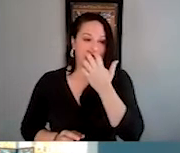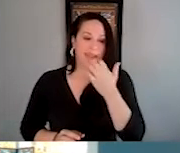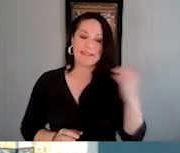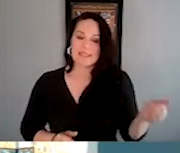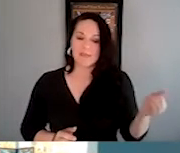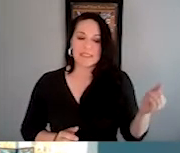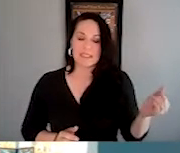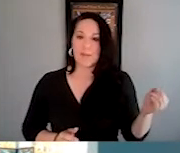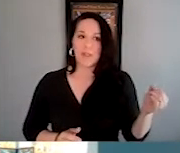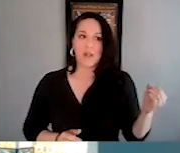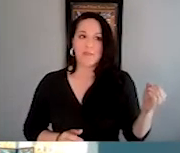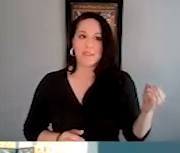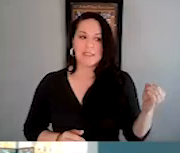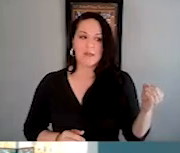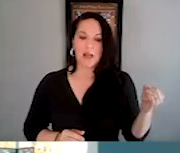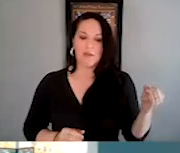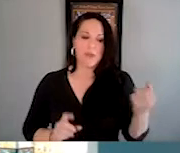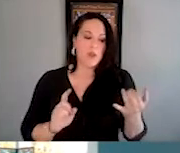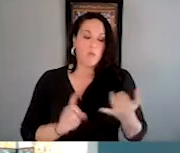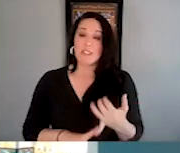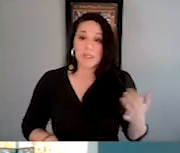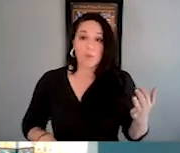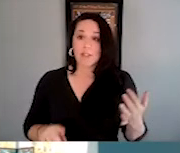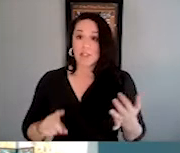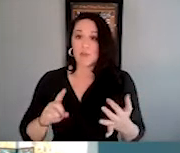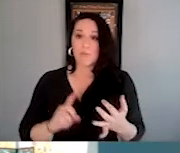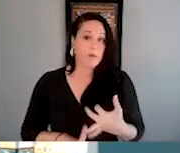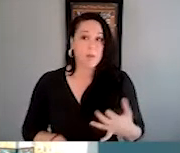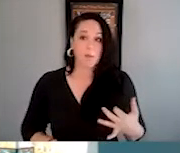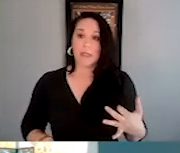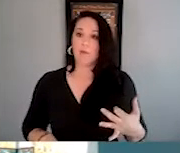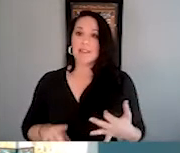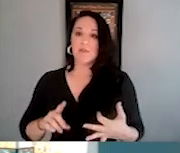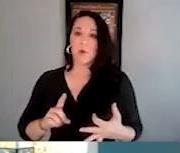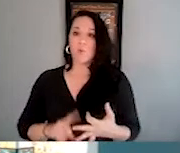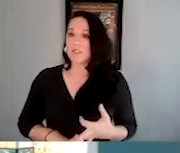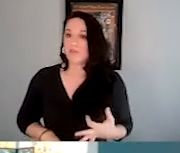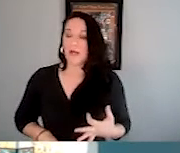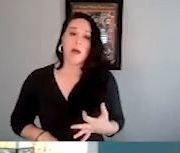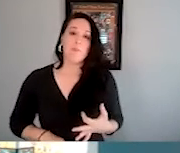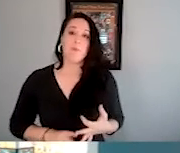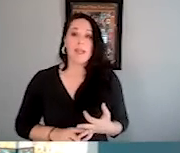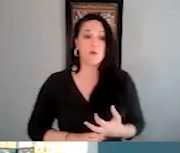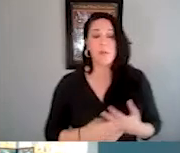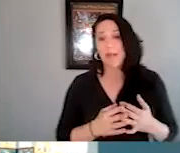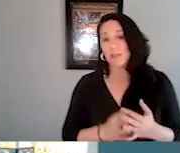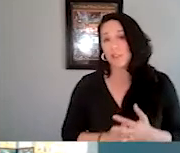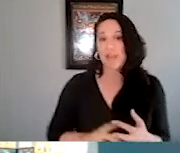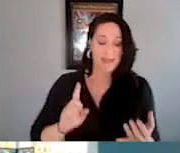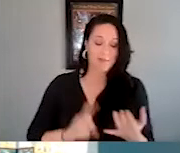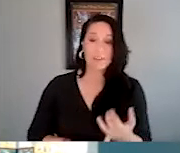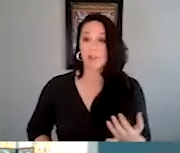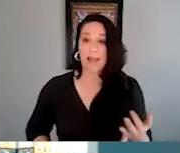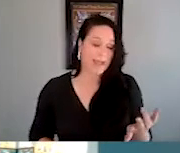in. It seems silly, but you're able to see a lot of what's being prosecuted, what are people being arrested for, what's the follow-up, and we would